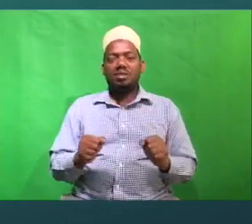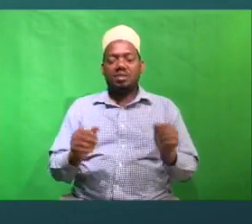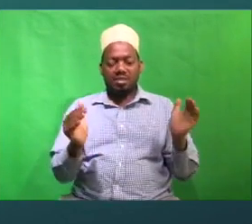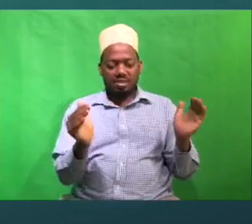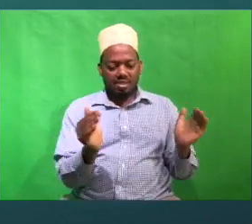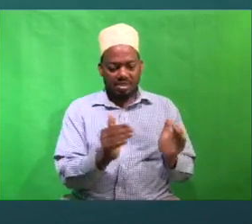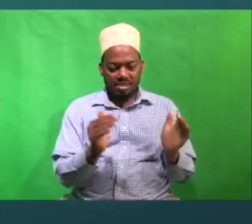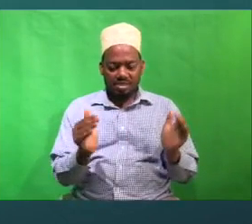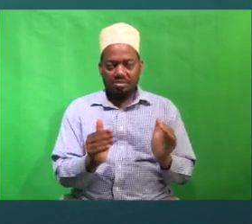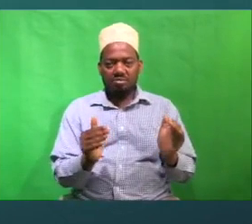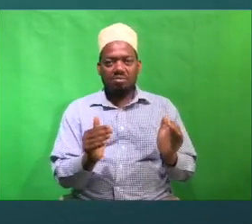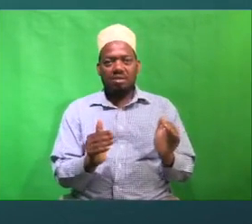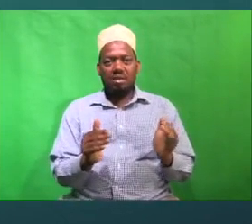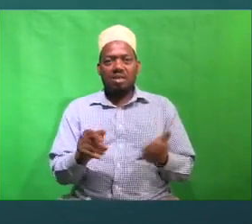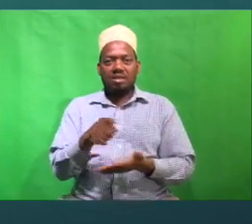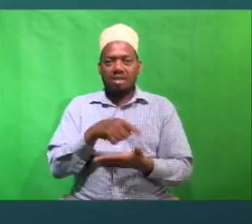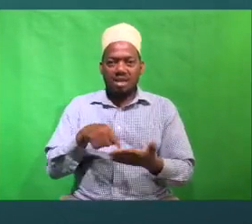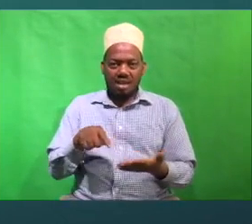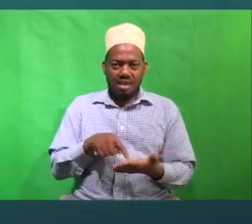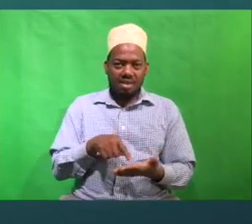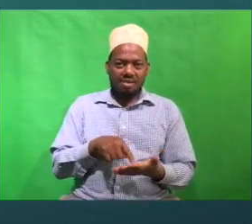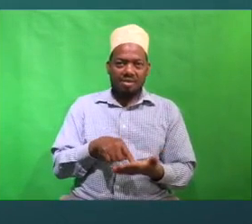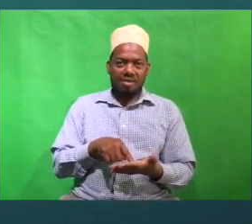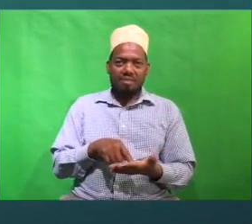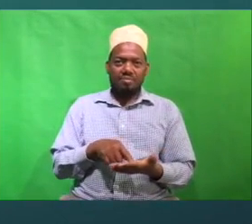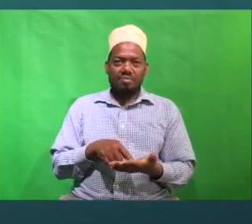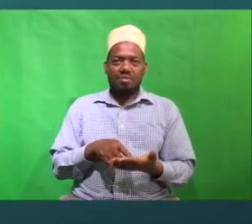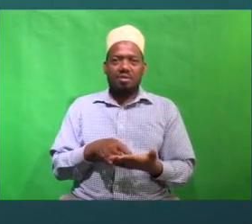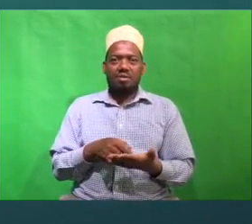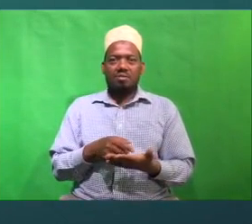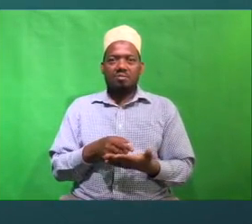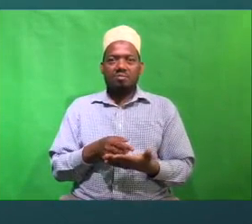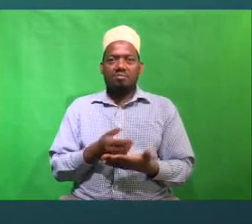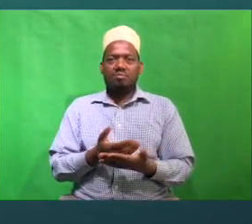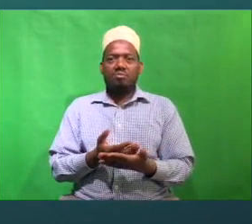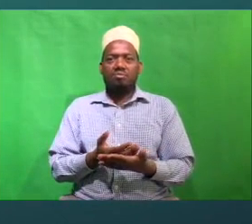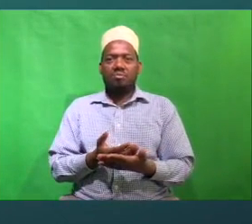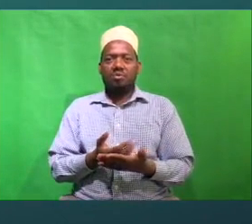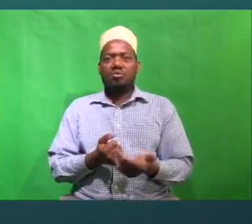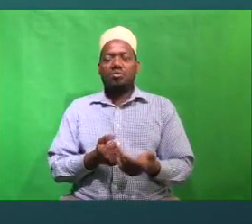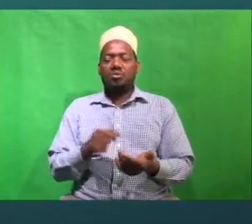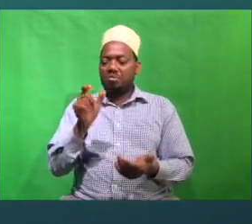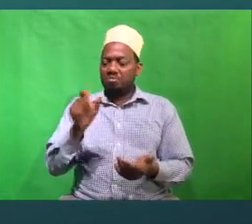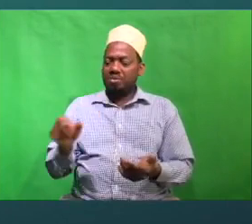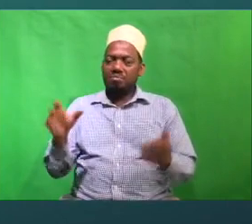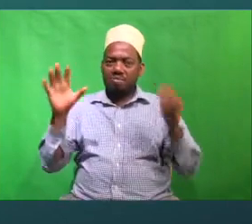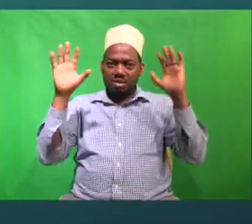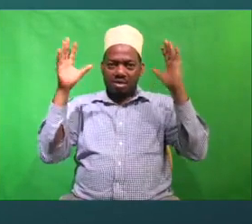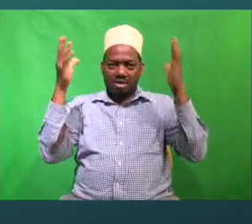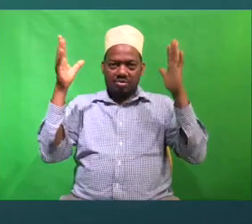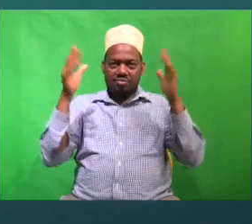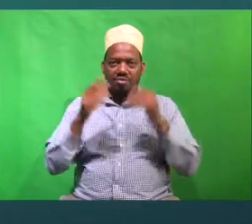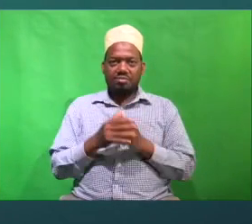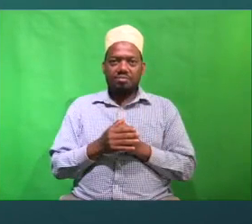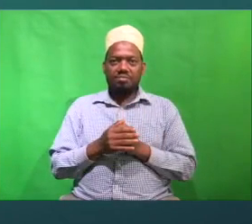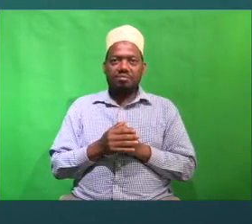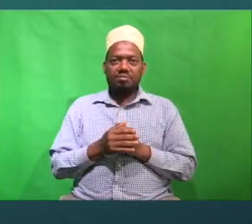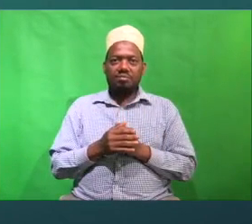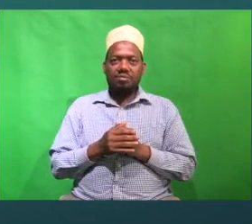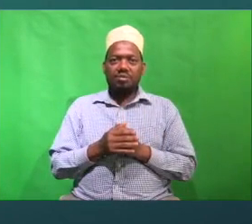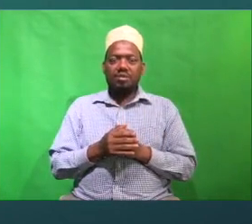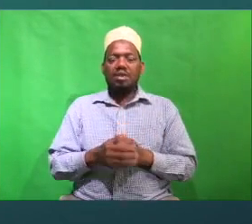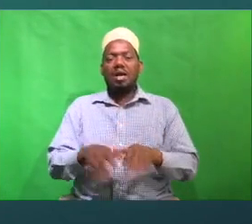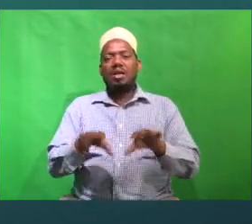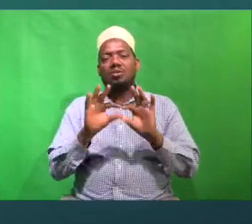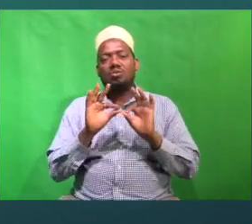area. Examples I need is that area, that original area people living, they forced to move to another area. The